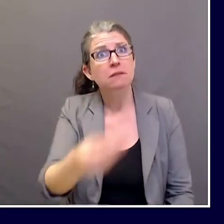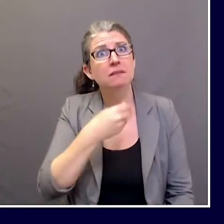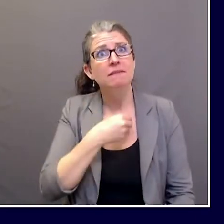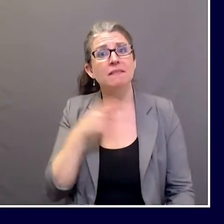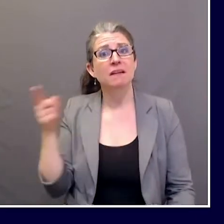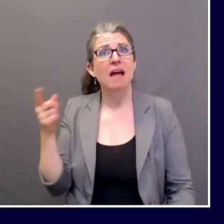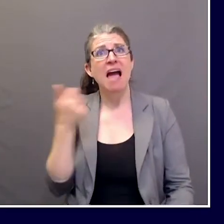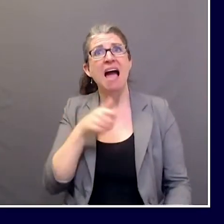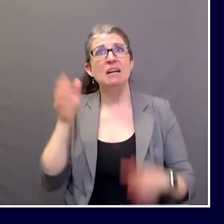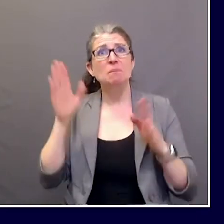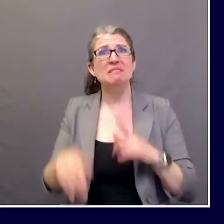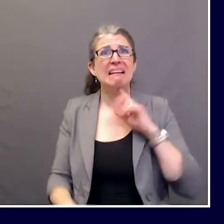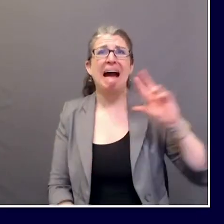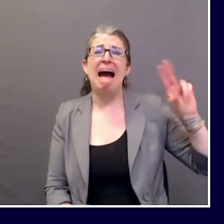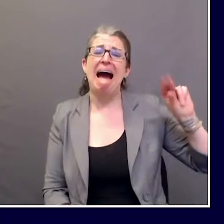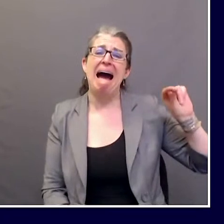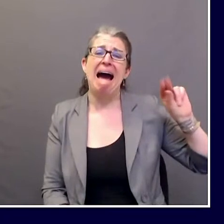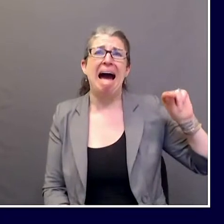hand.